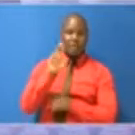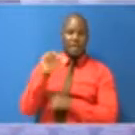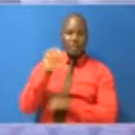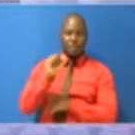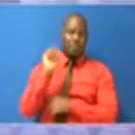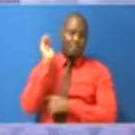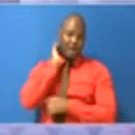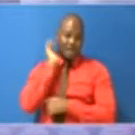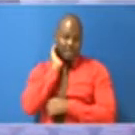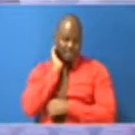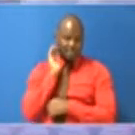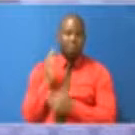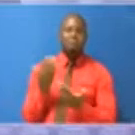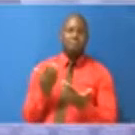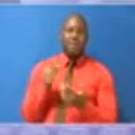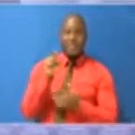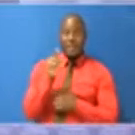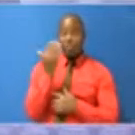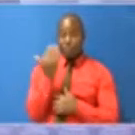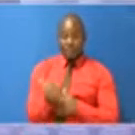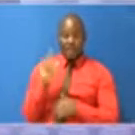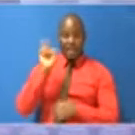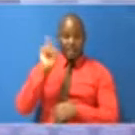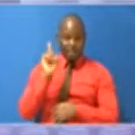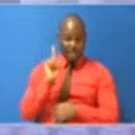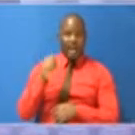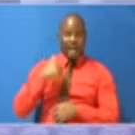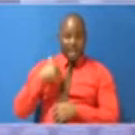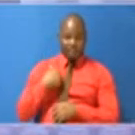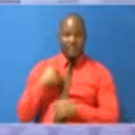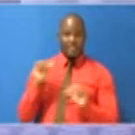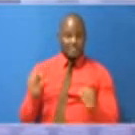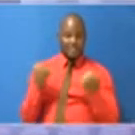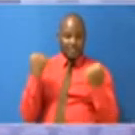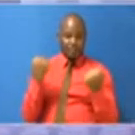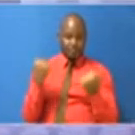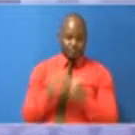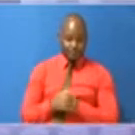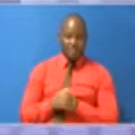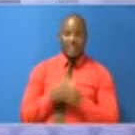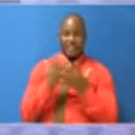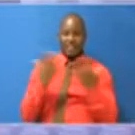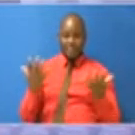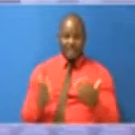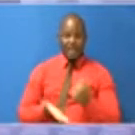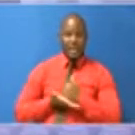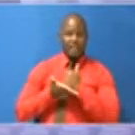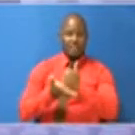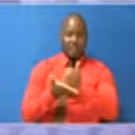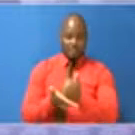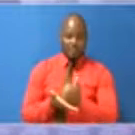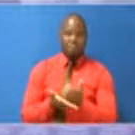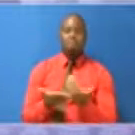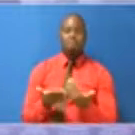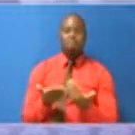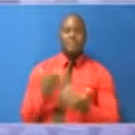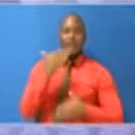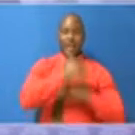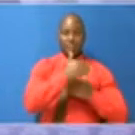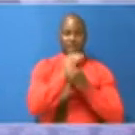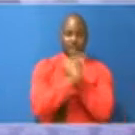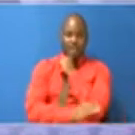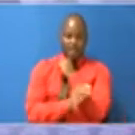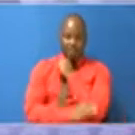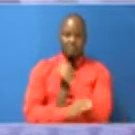dam in muranga and and and that's why nairobi has to be secured by being assisted by the neighboring